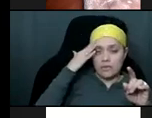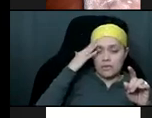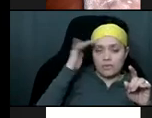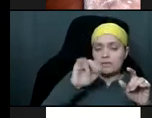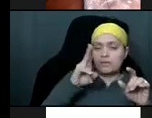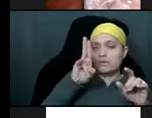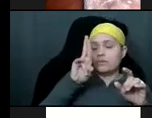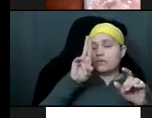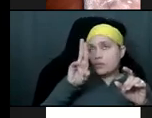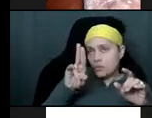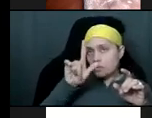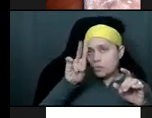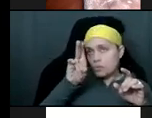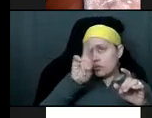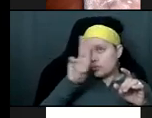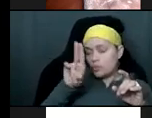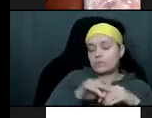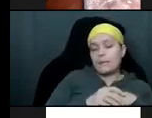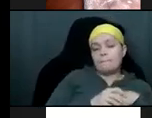Uluru.